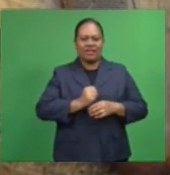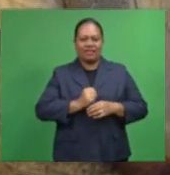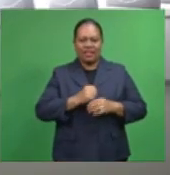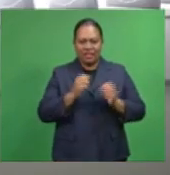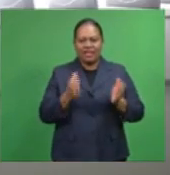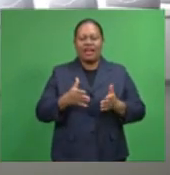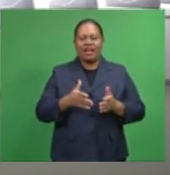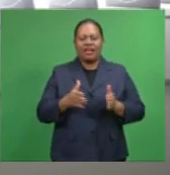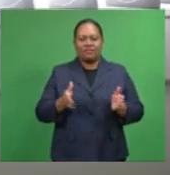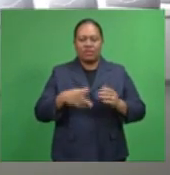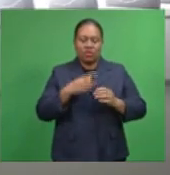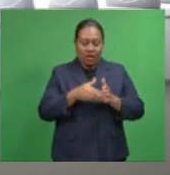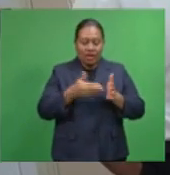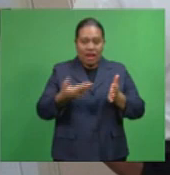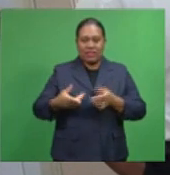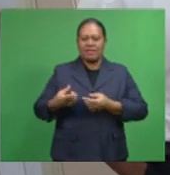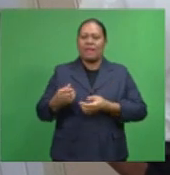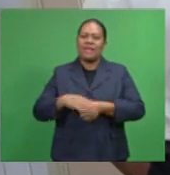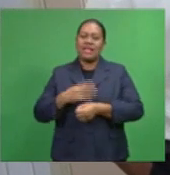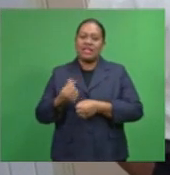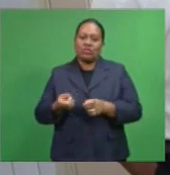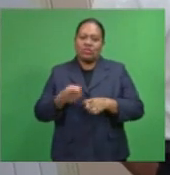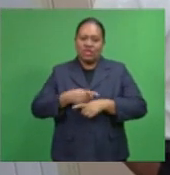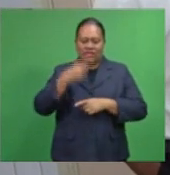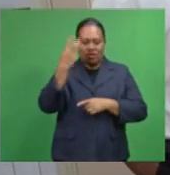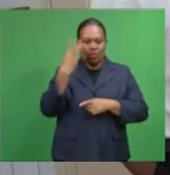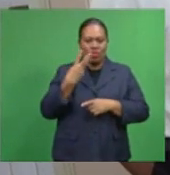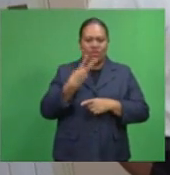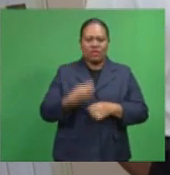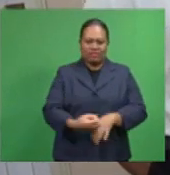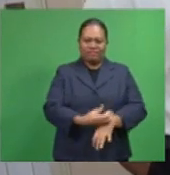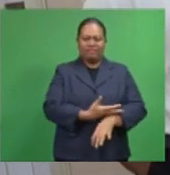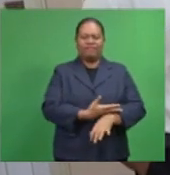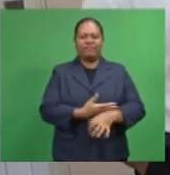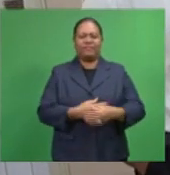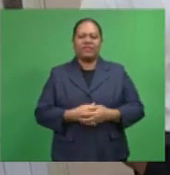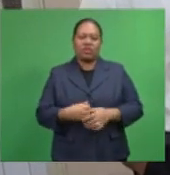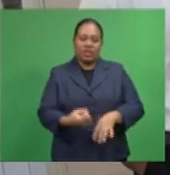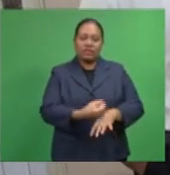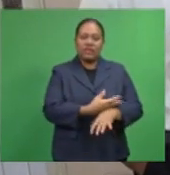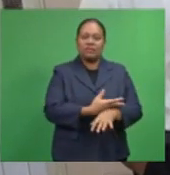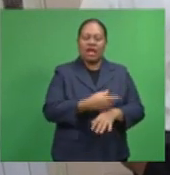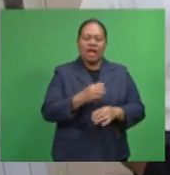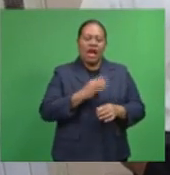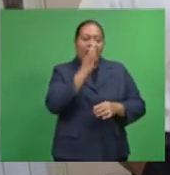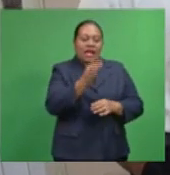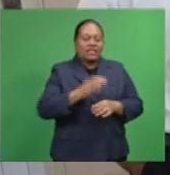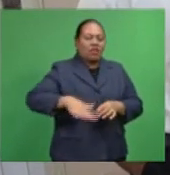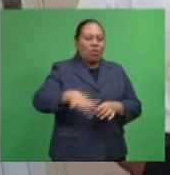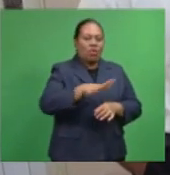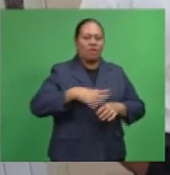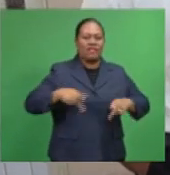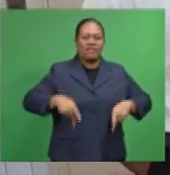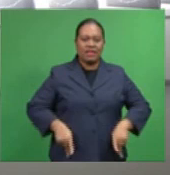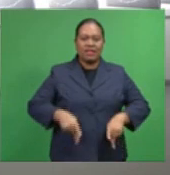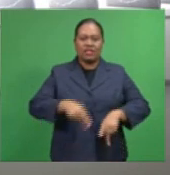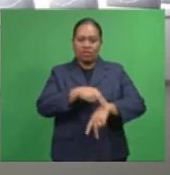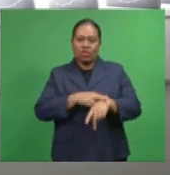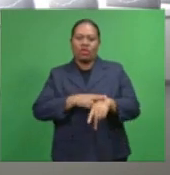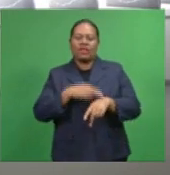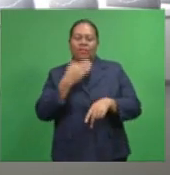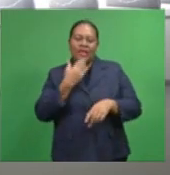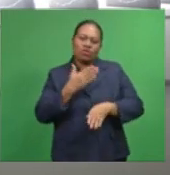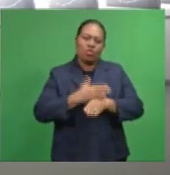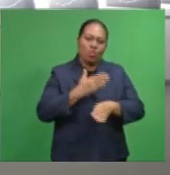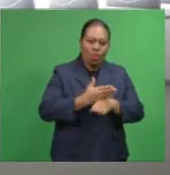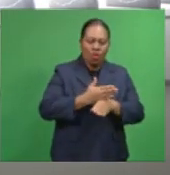rugby fraternity, it made it easier. Wong is advising young aspiring physiotherapists to set their goals and work towards it. I always